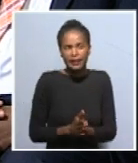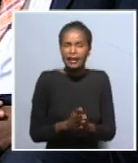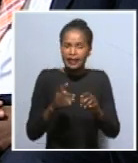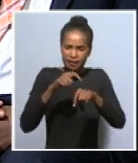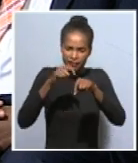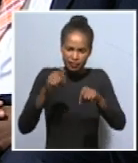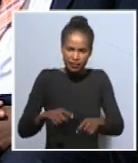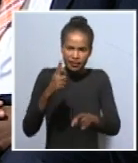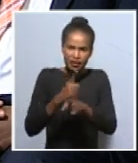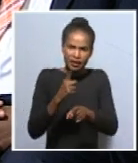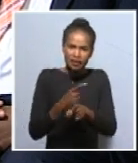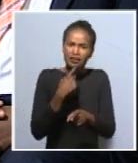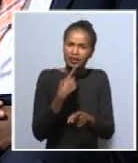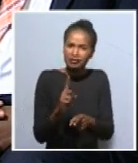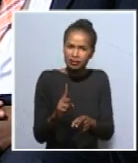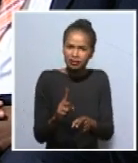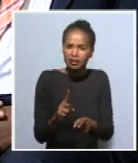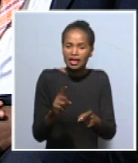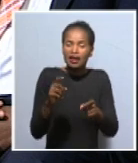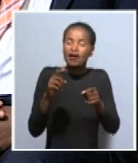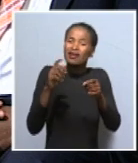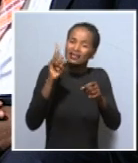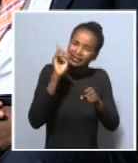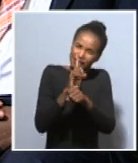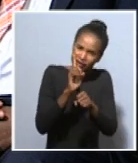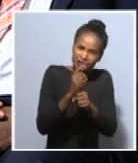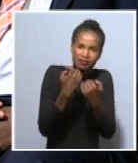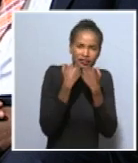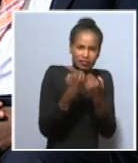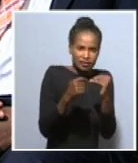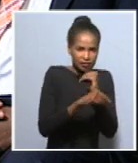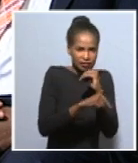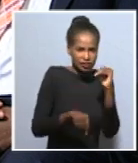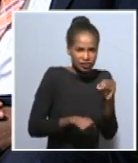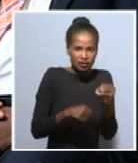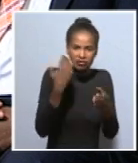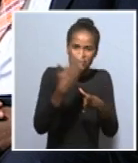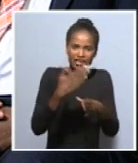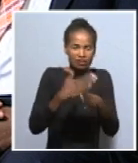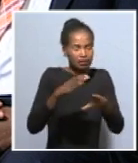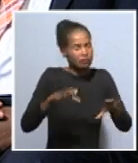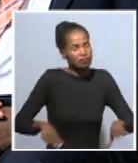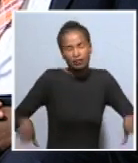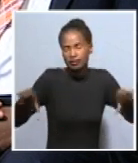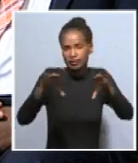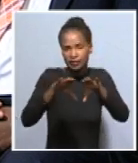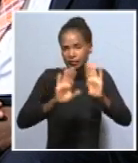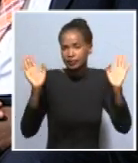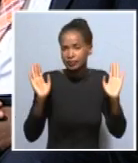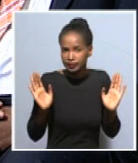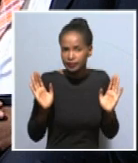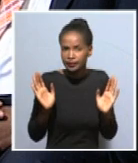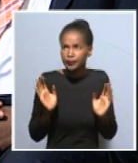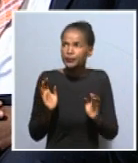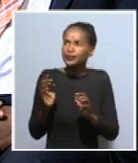categorize agriculture where it rightfully belongs. With the market, with the exports